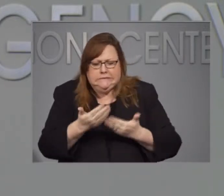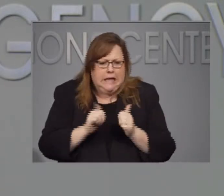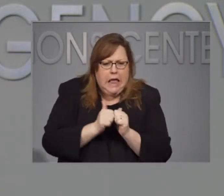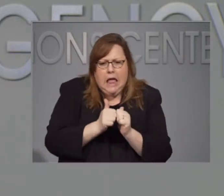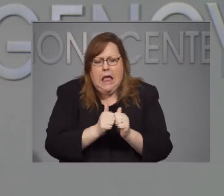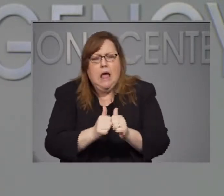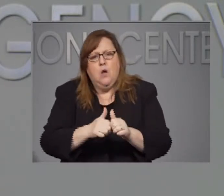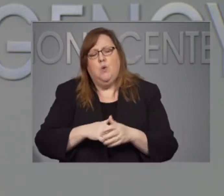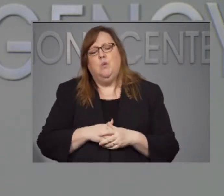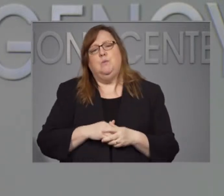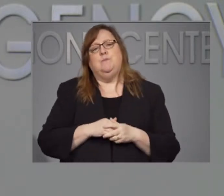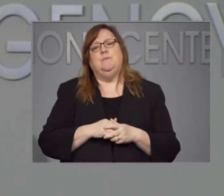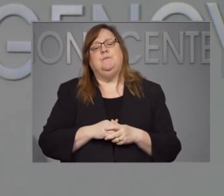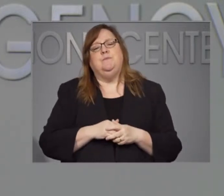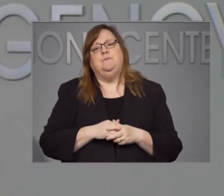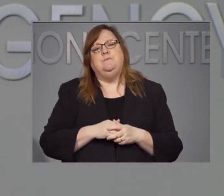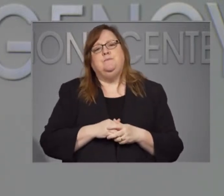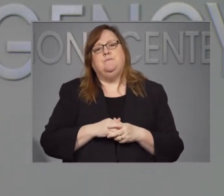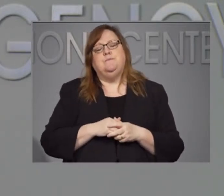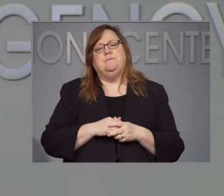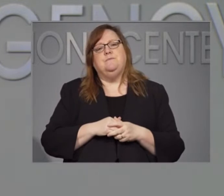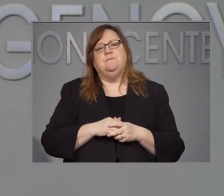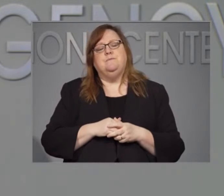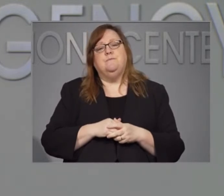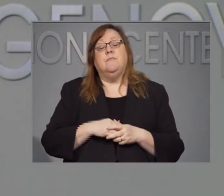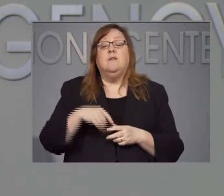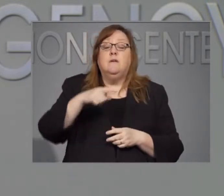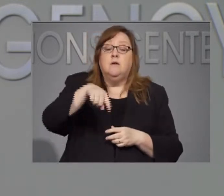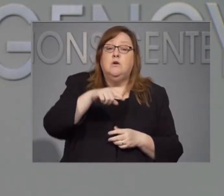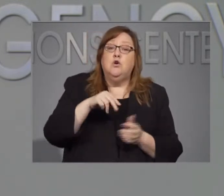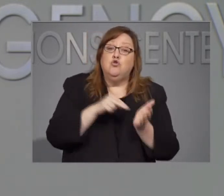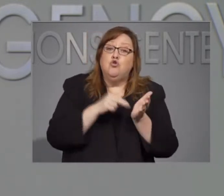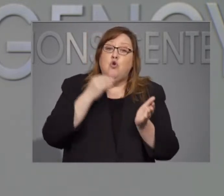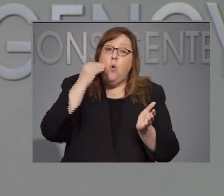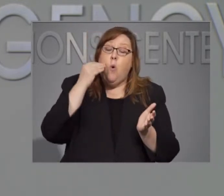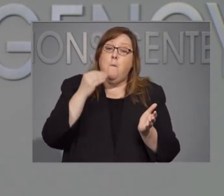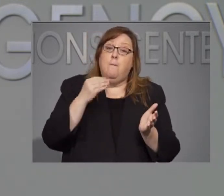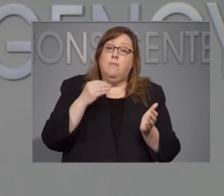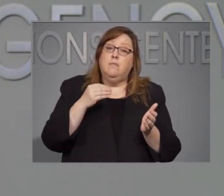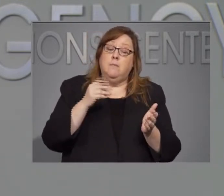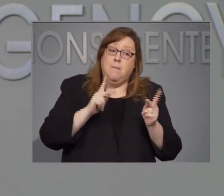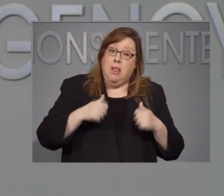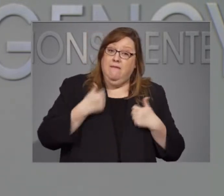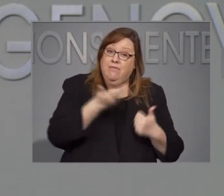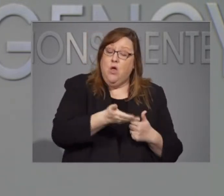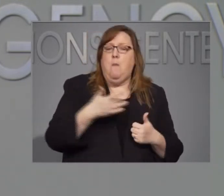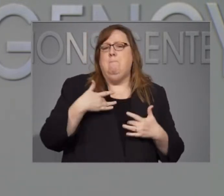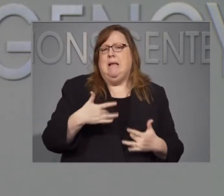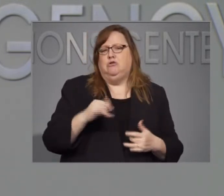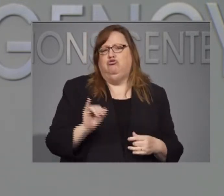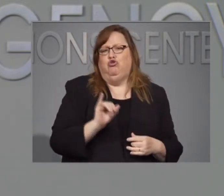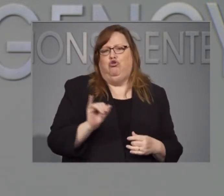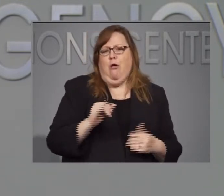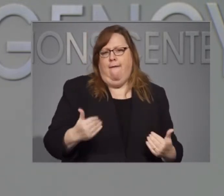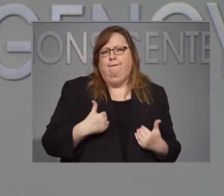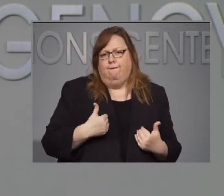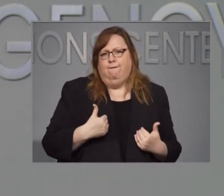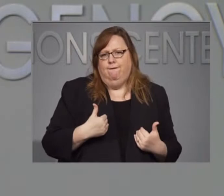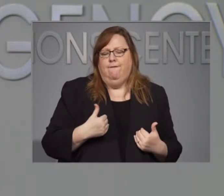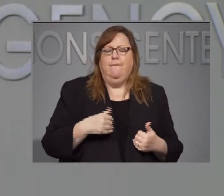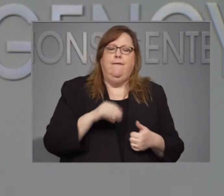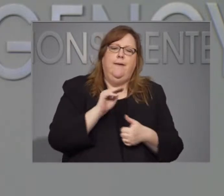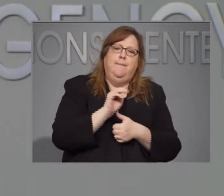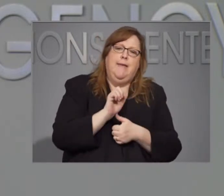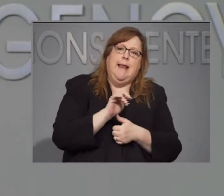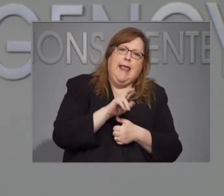nursing home is more simple because they have insurance. Folks who are in our nursing homes are either covered by